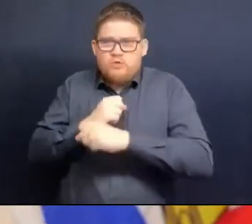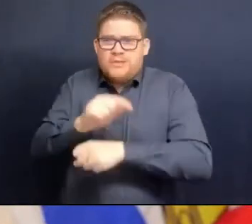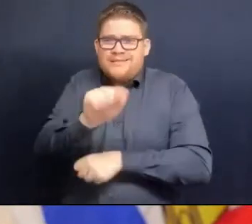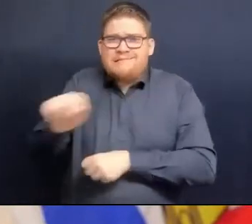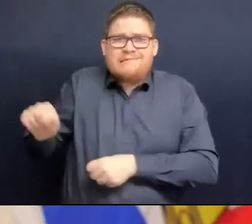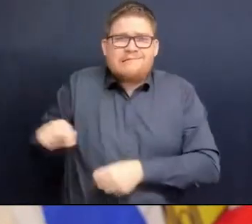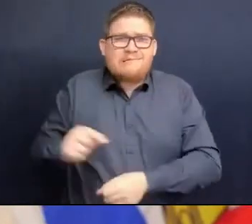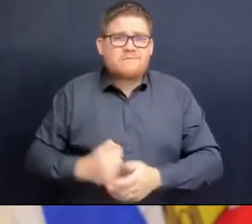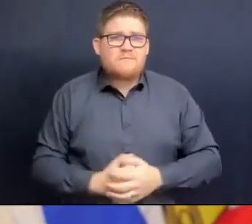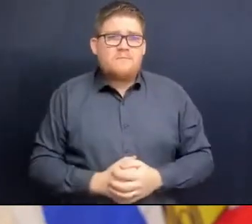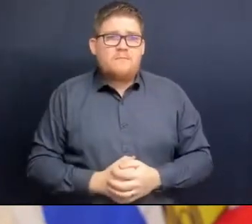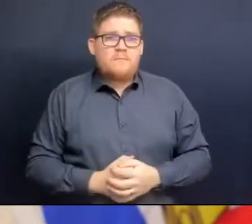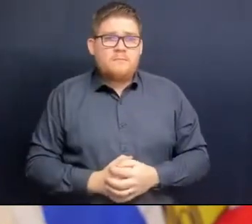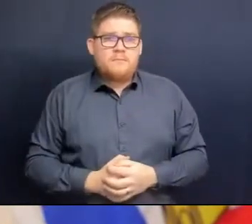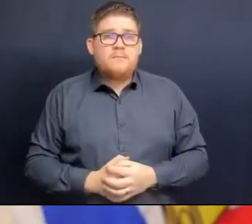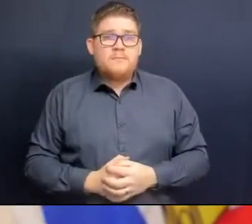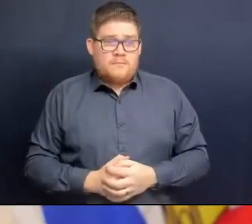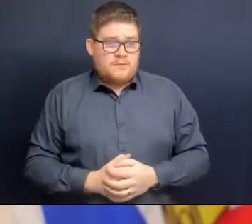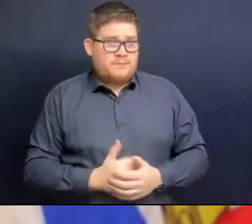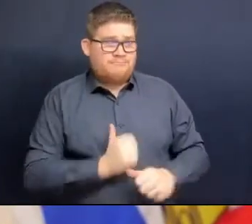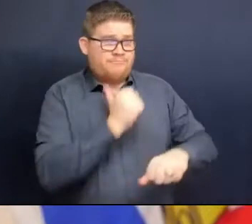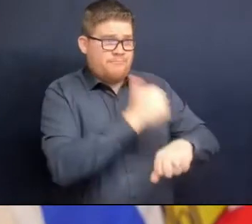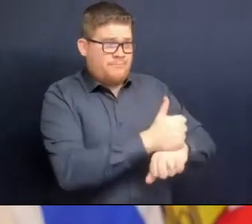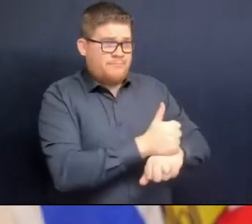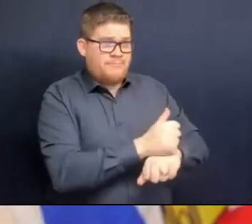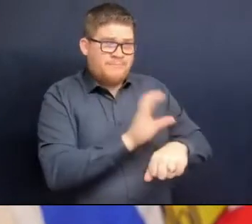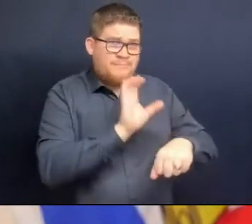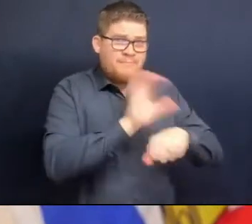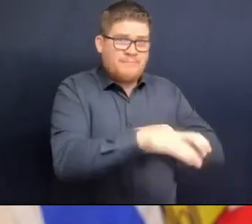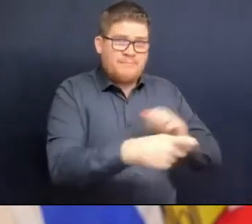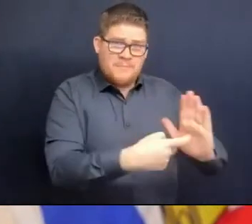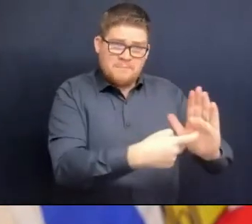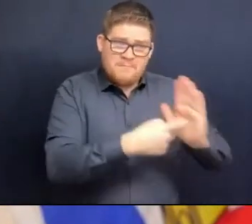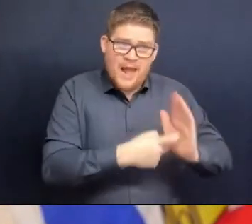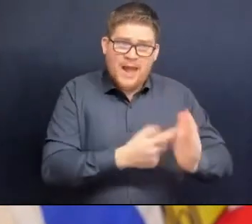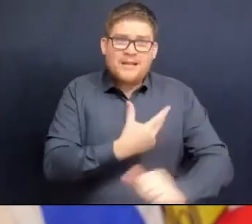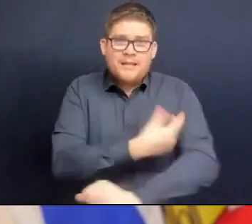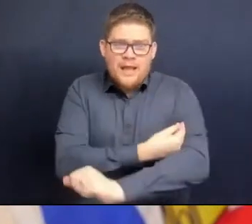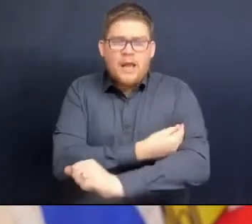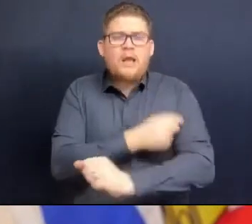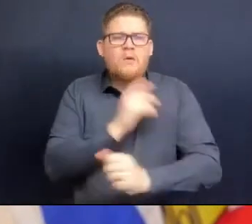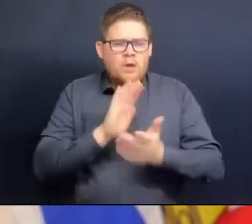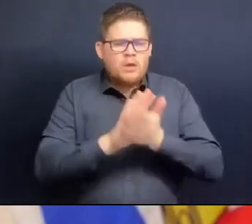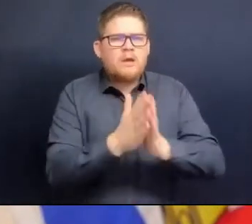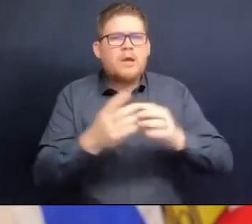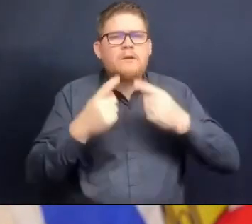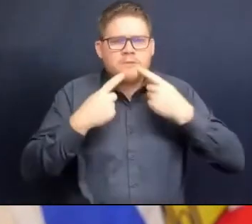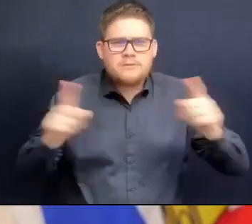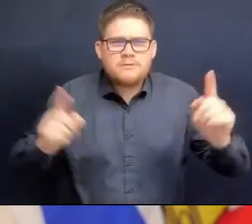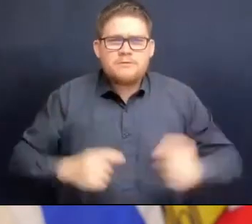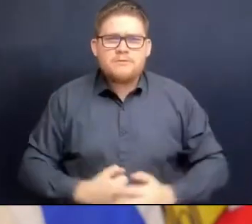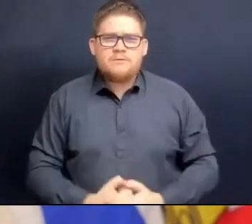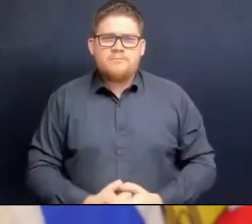types of mandates are very effective, and we've seen that. What we have seen is people are changing